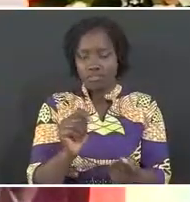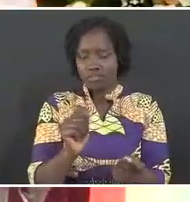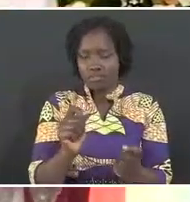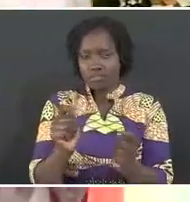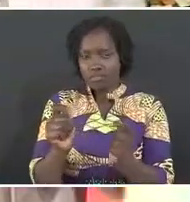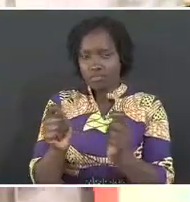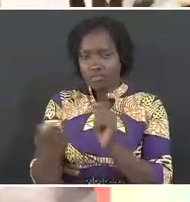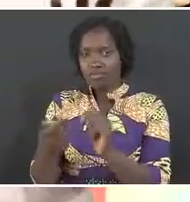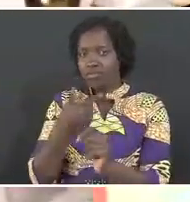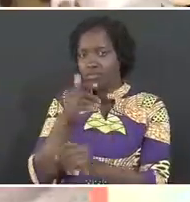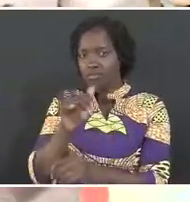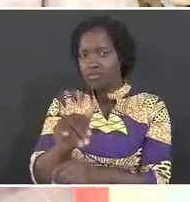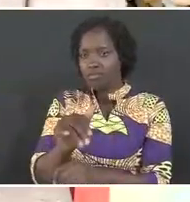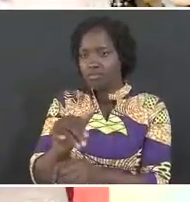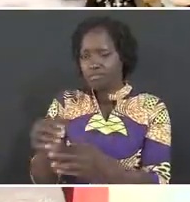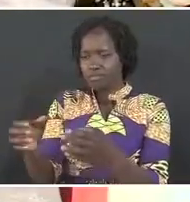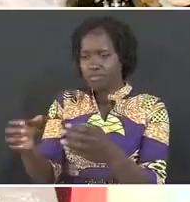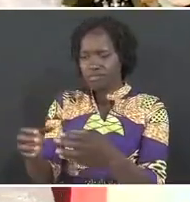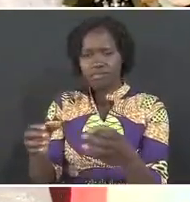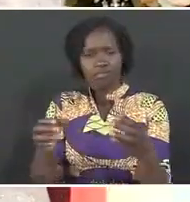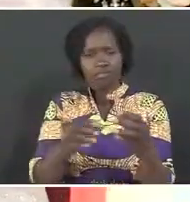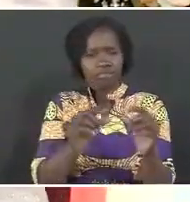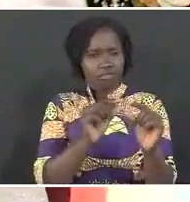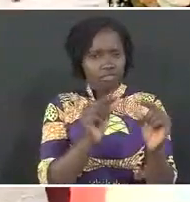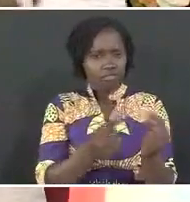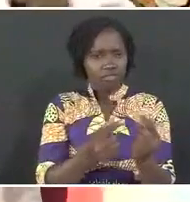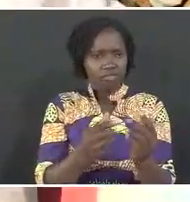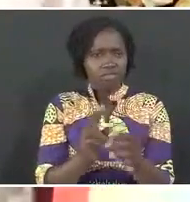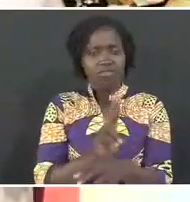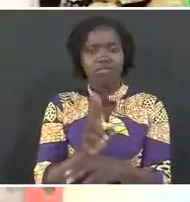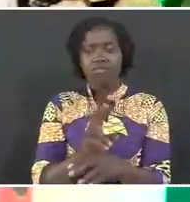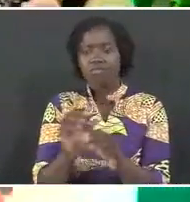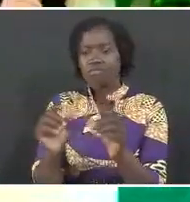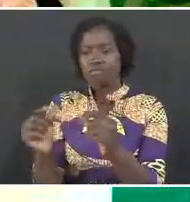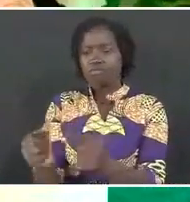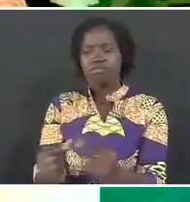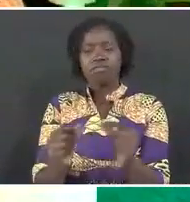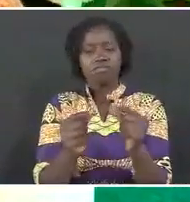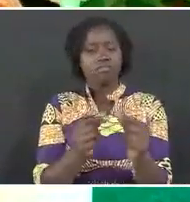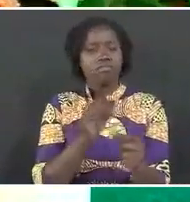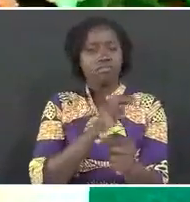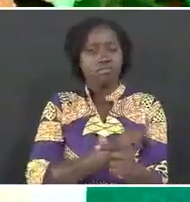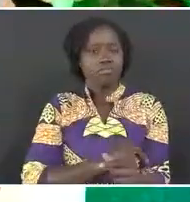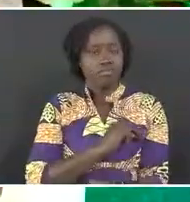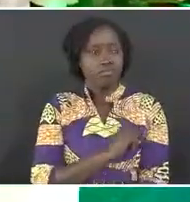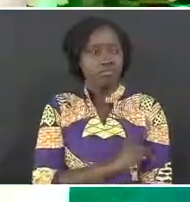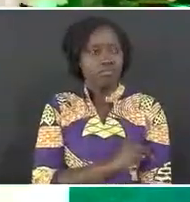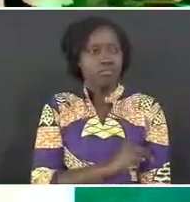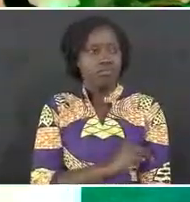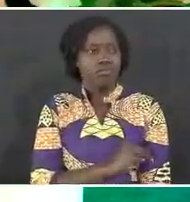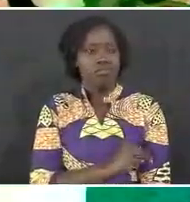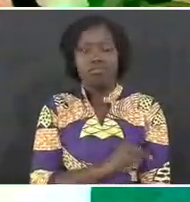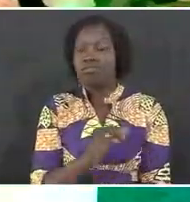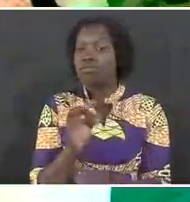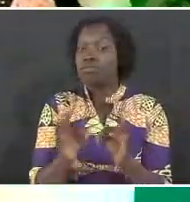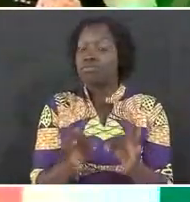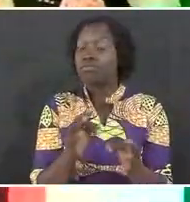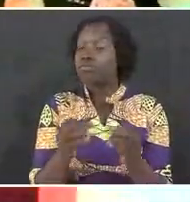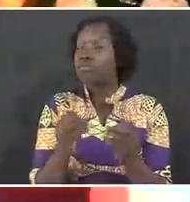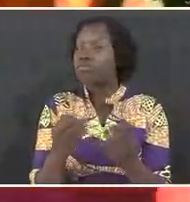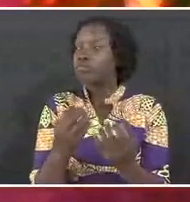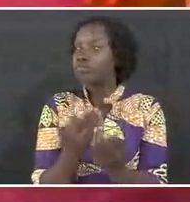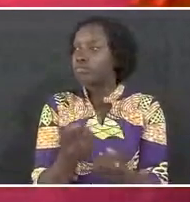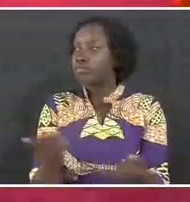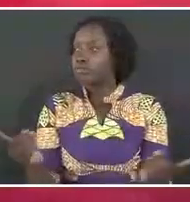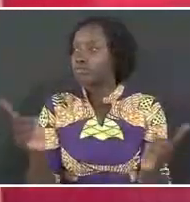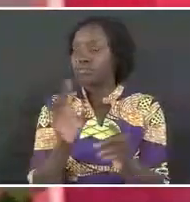It is saying form small groups and use the small groups for mission. Supposing we are so many of us